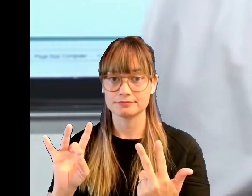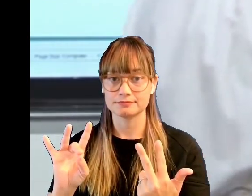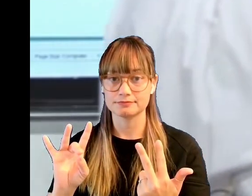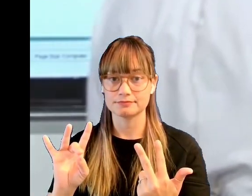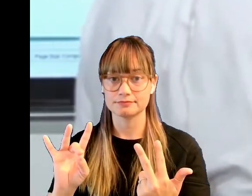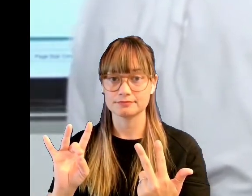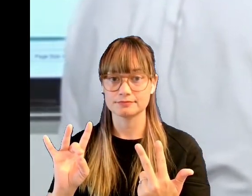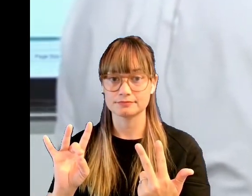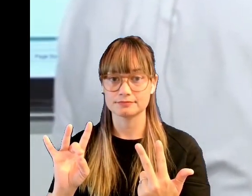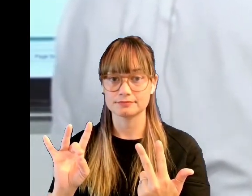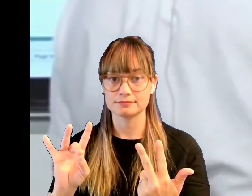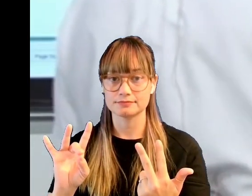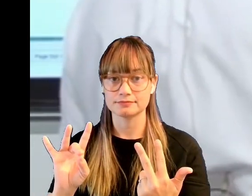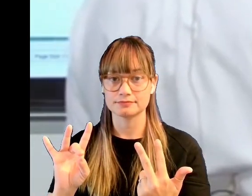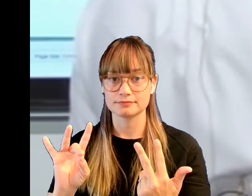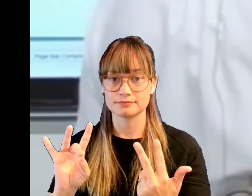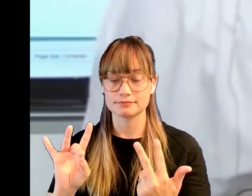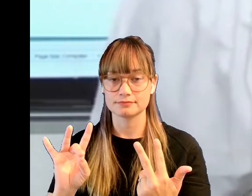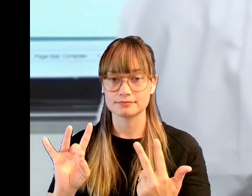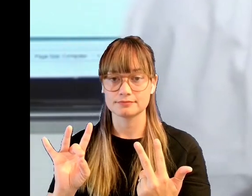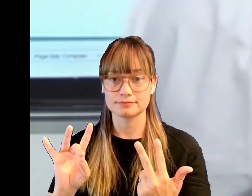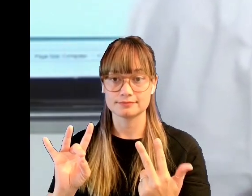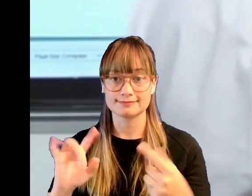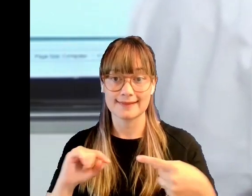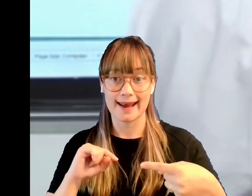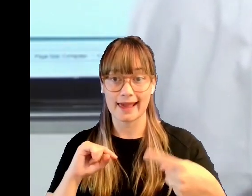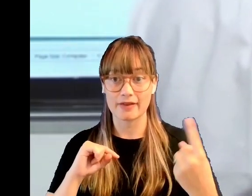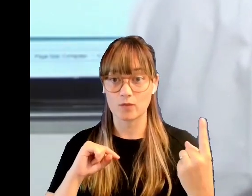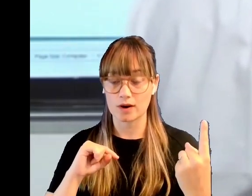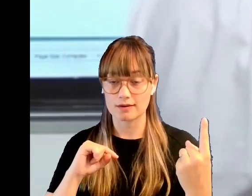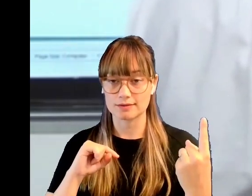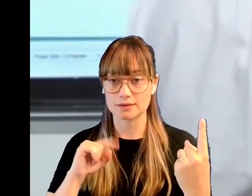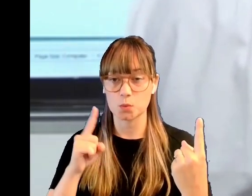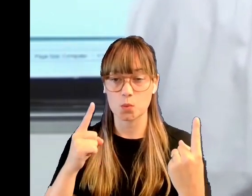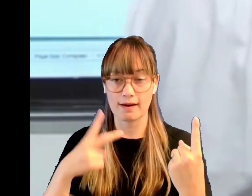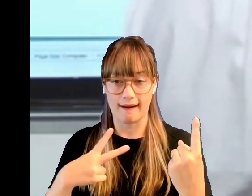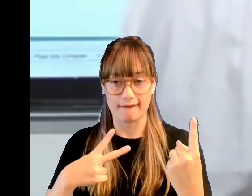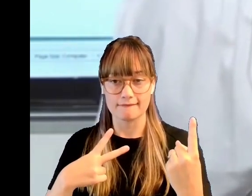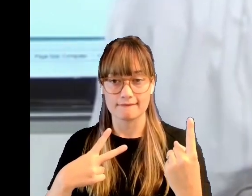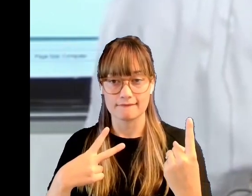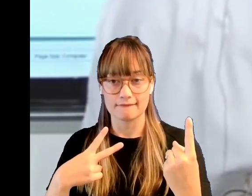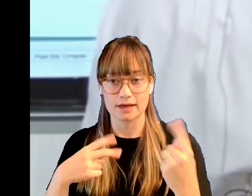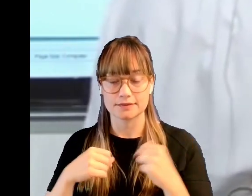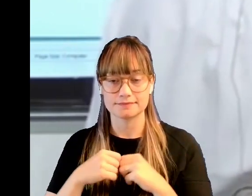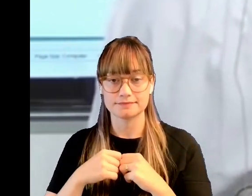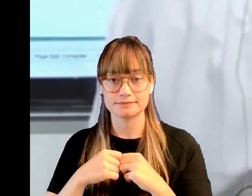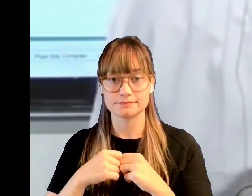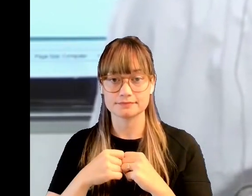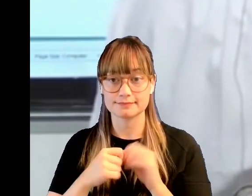there. When x is -1, y is 1/2.